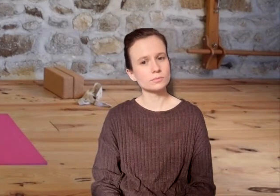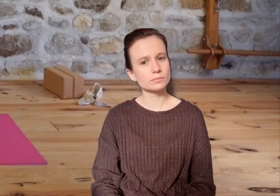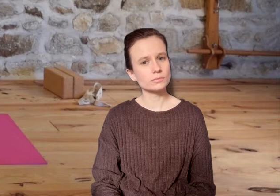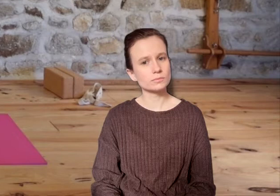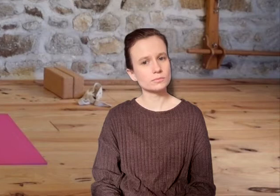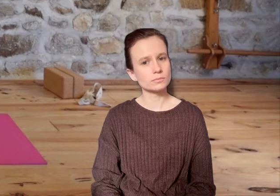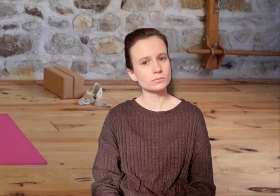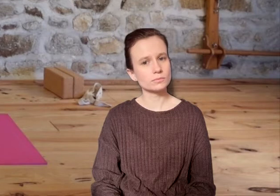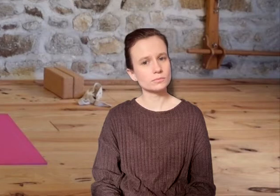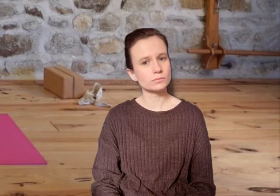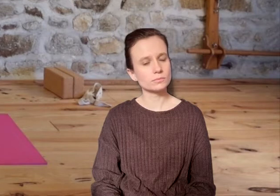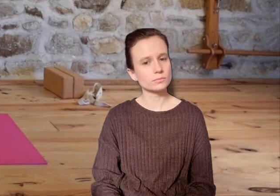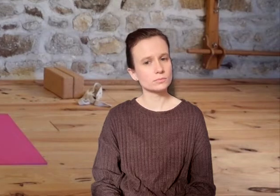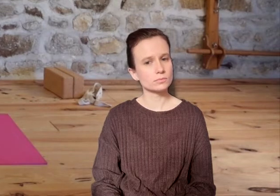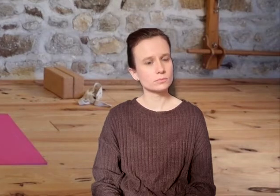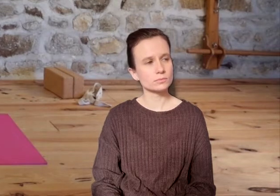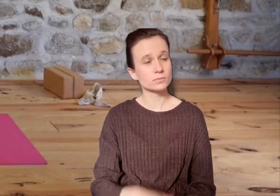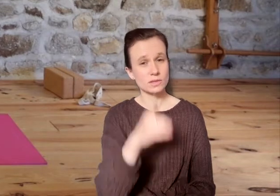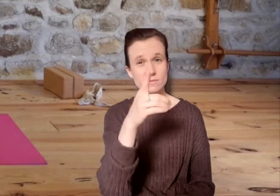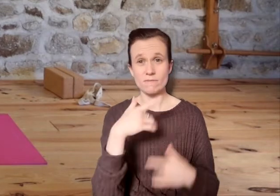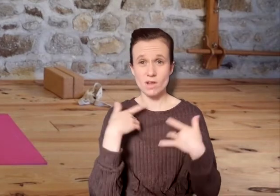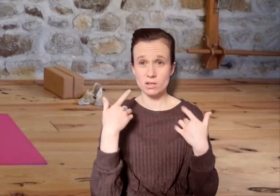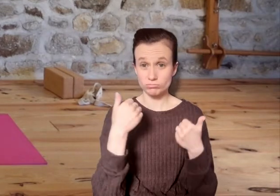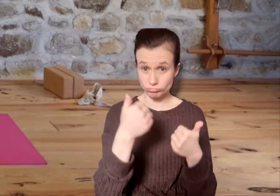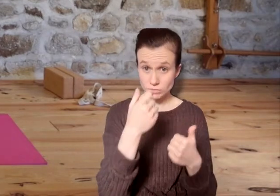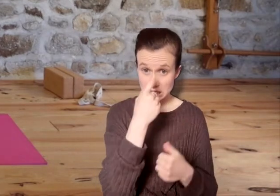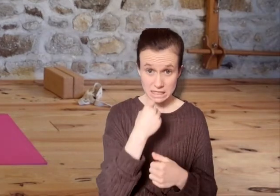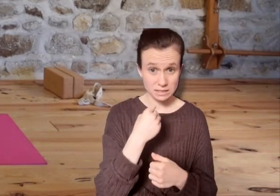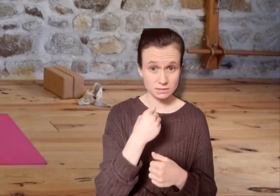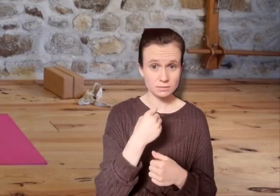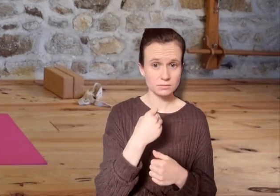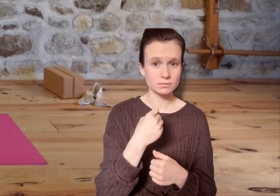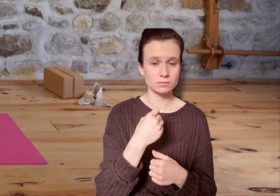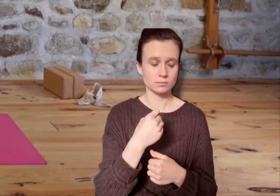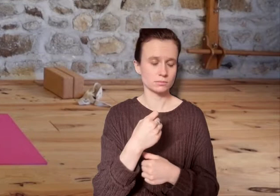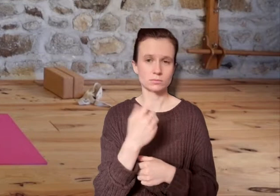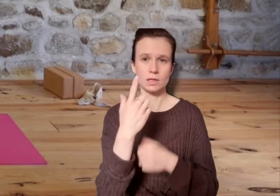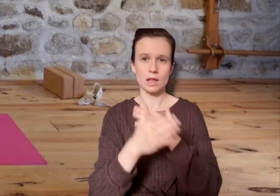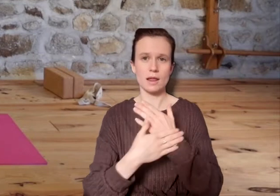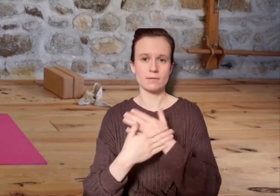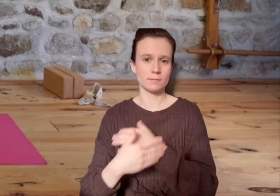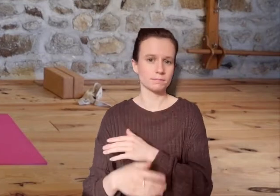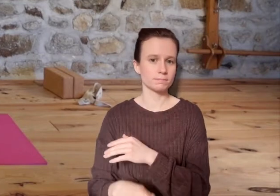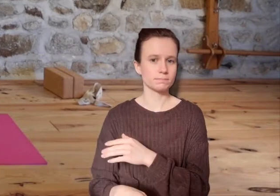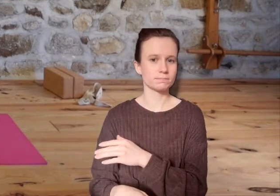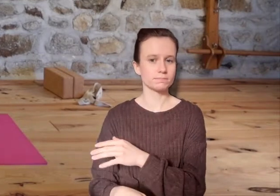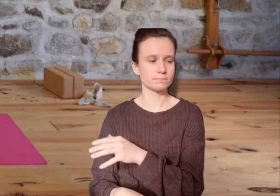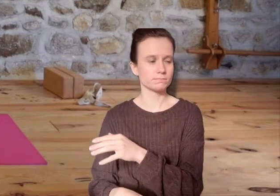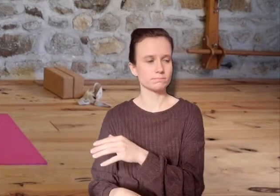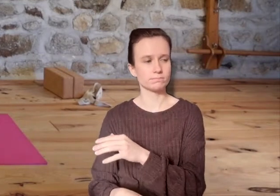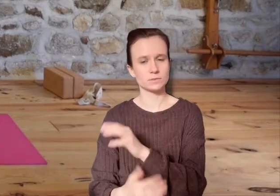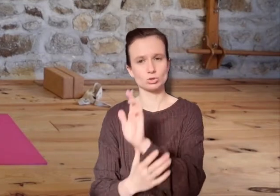If you're a little bit more supple, you can take that left arm across, or you can even come down and grab the